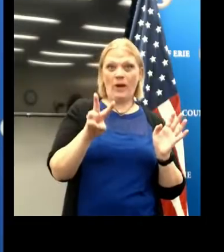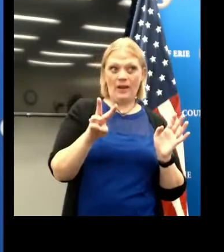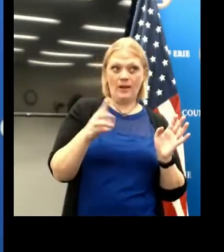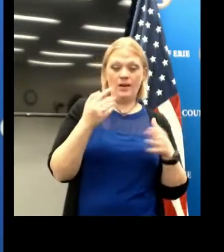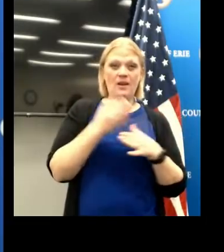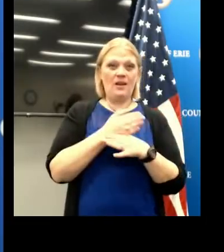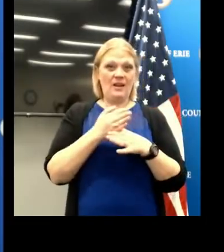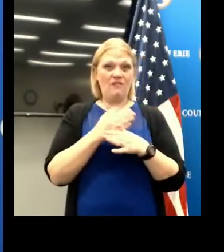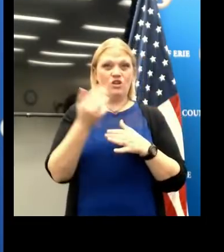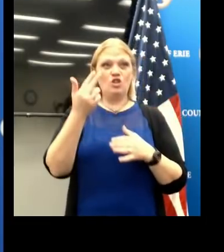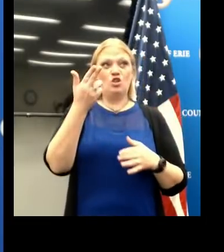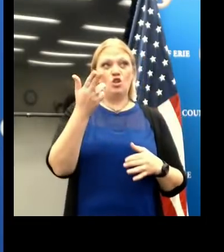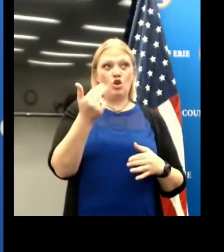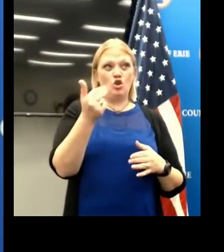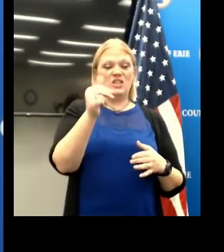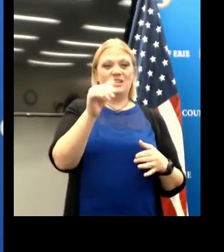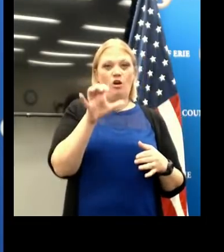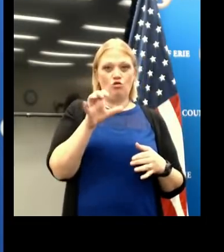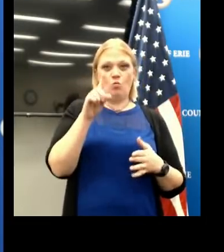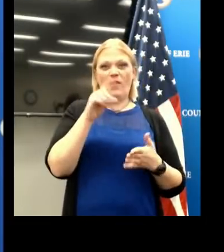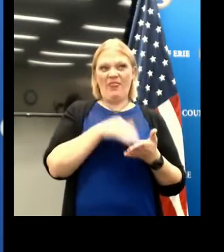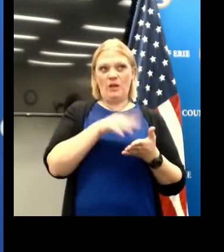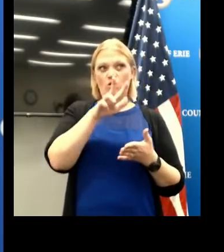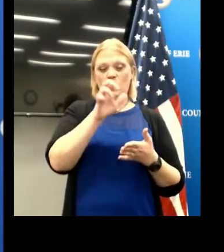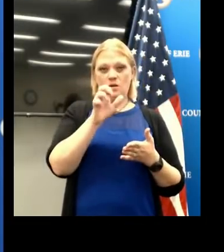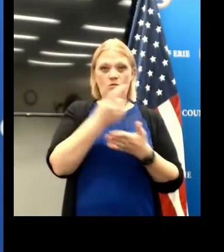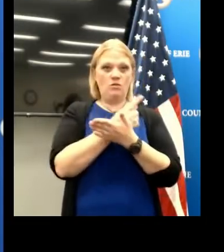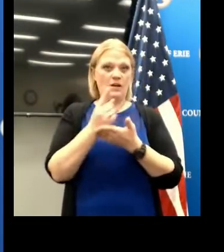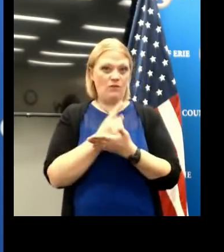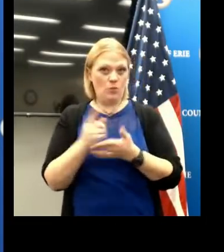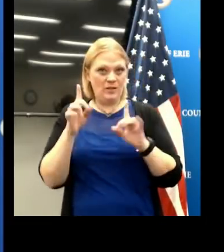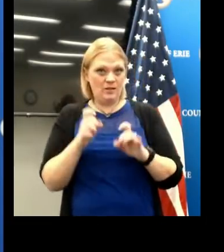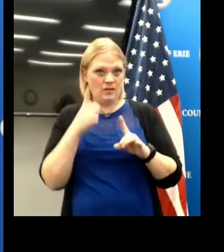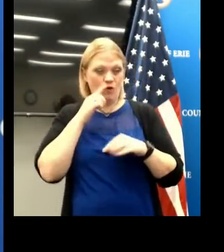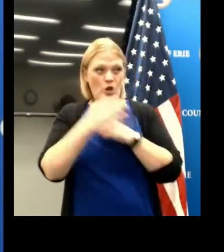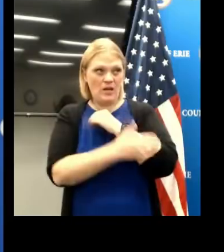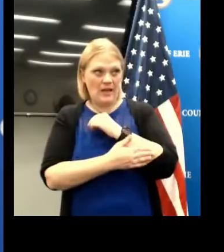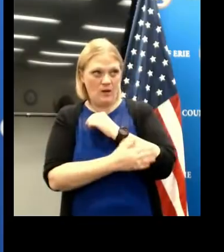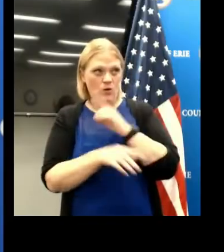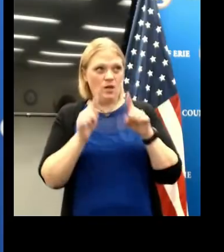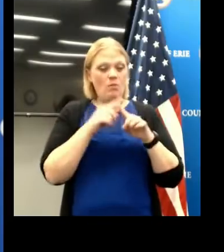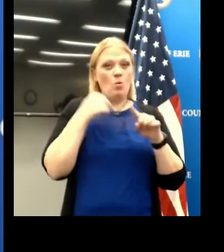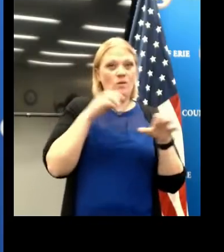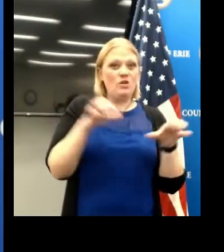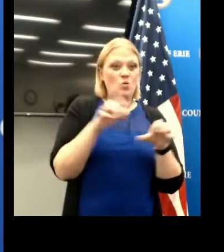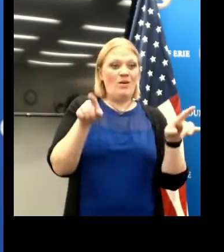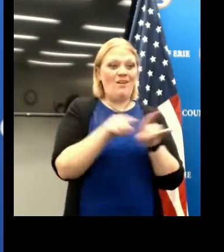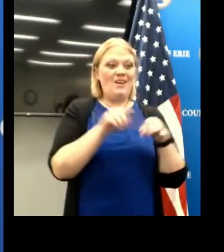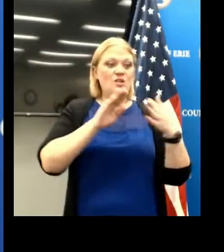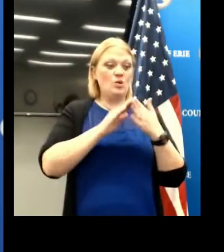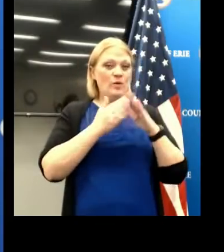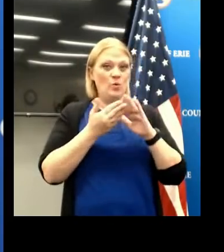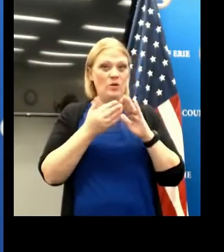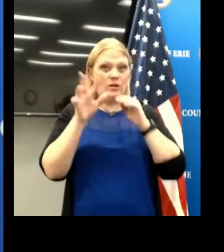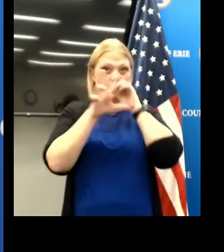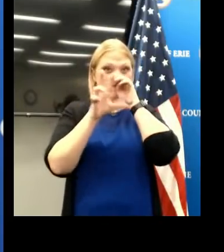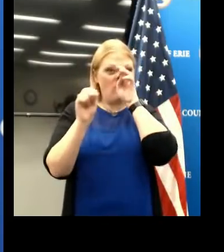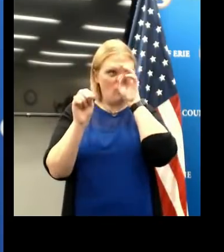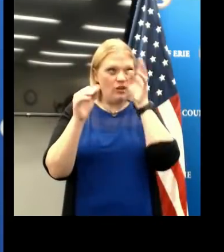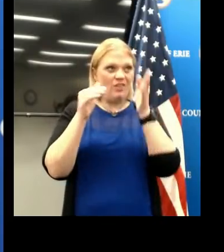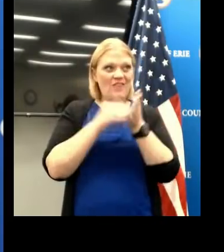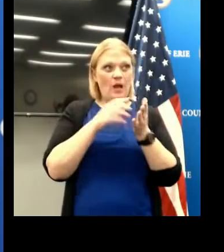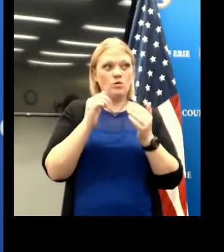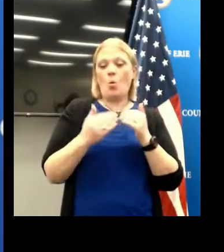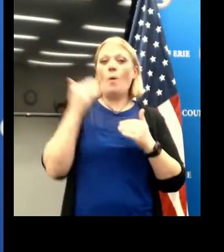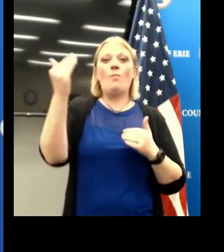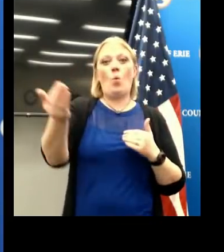averaging 1,300 tests a week for the county, but we've been doing as a community 30,000 or more on